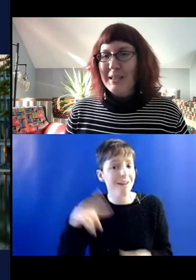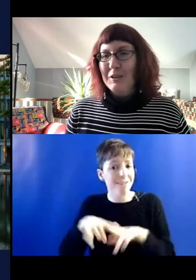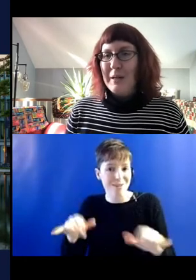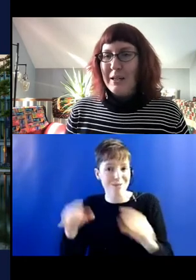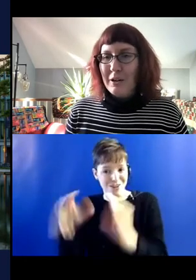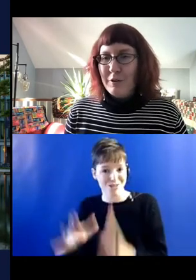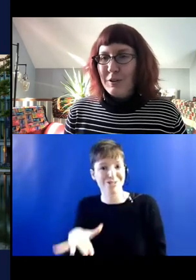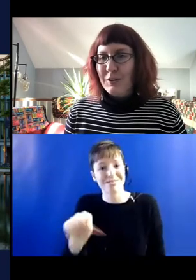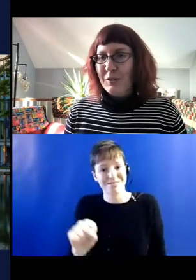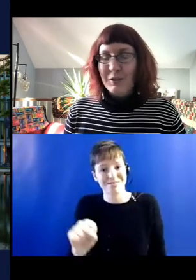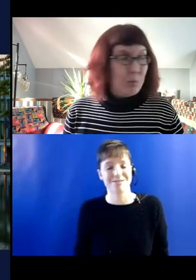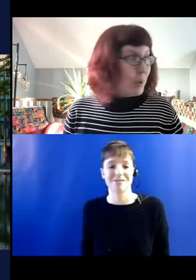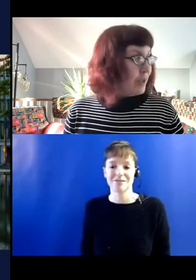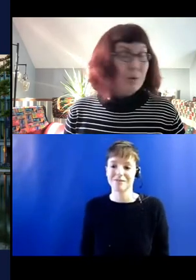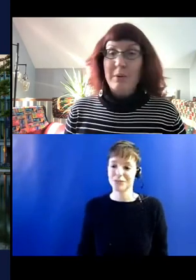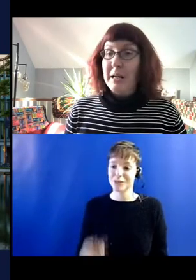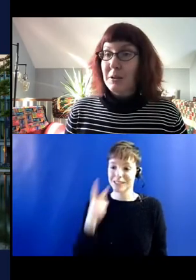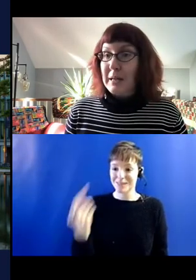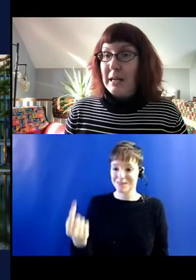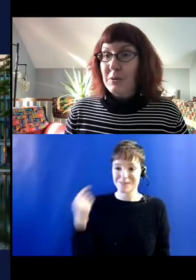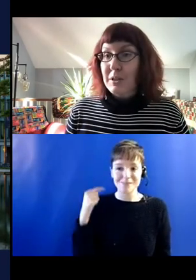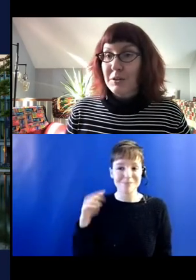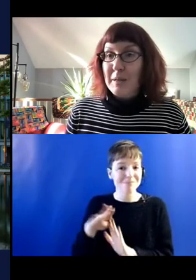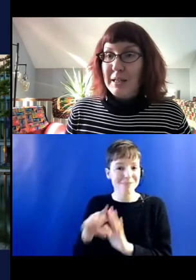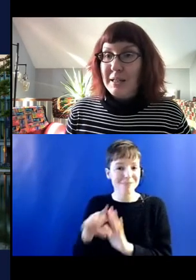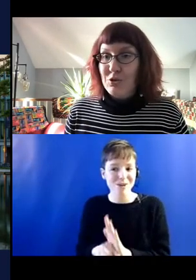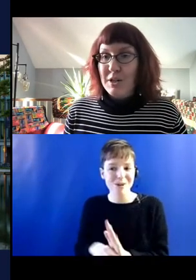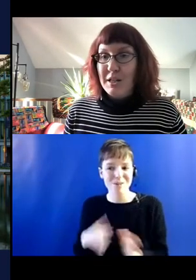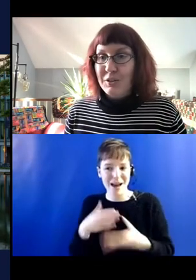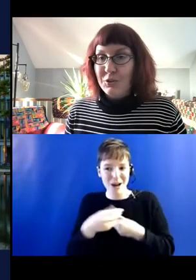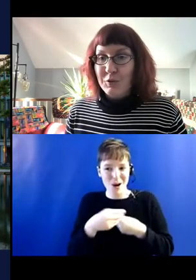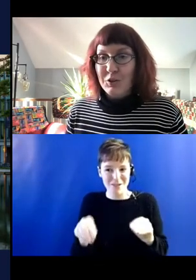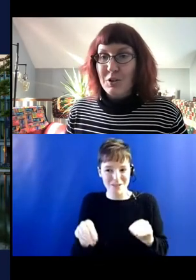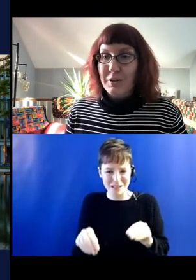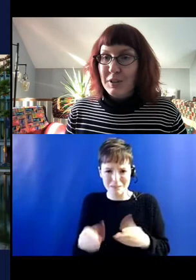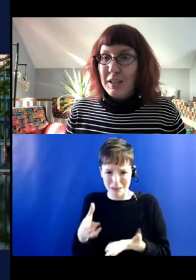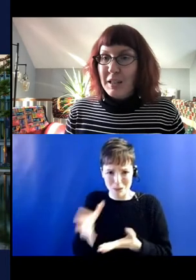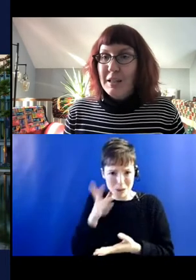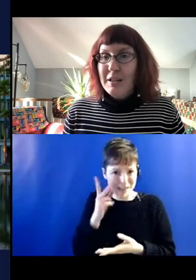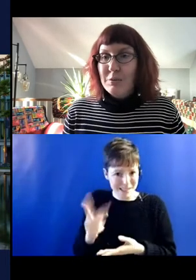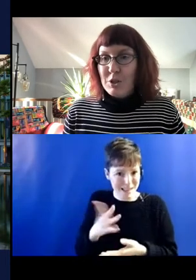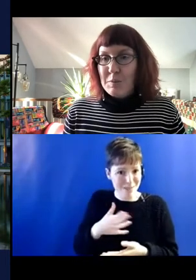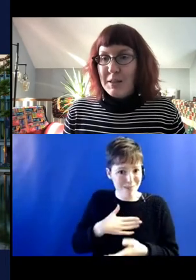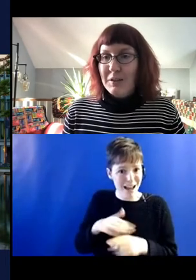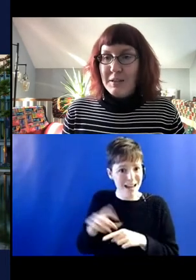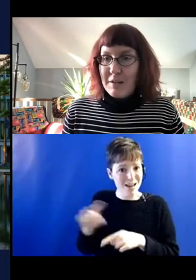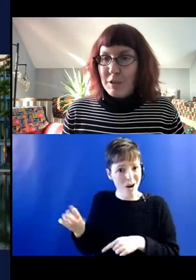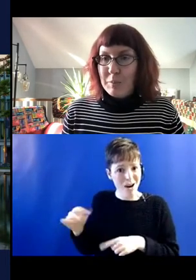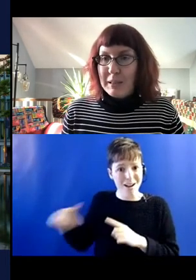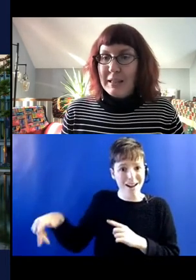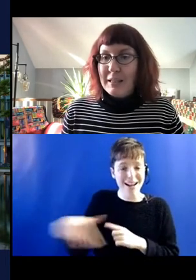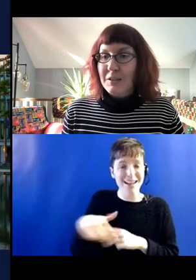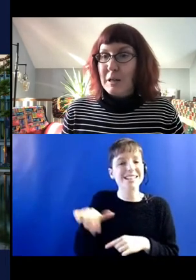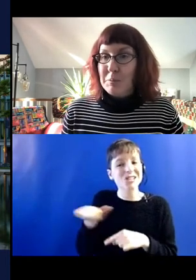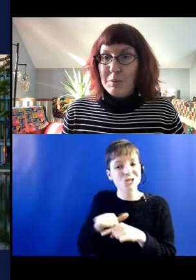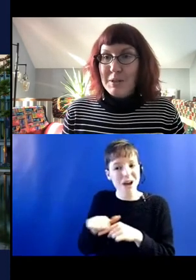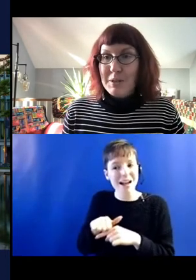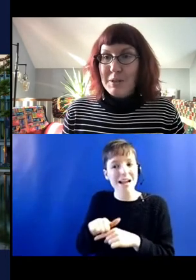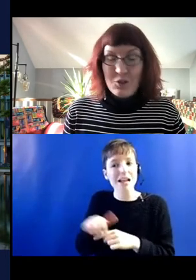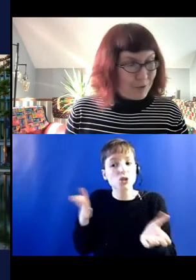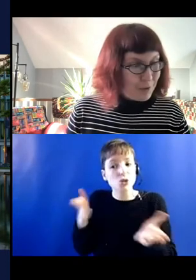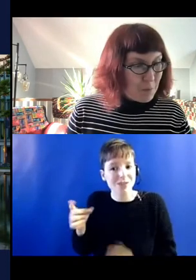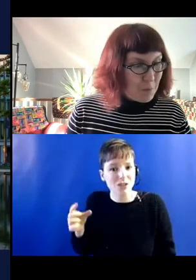behind me is my office. Somewhere running around is my in-training service dog, Ziggy, which means inevitably he is up